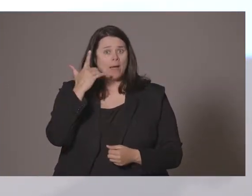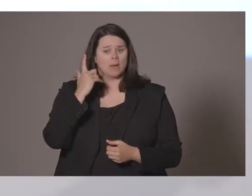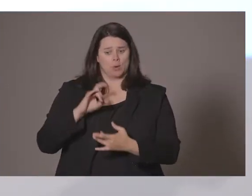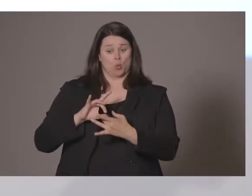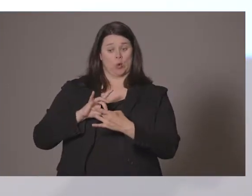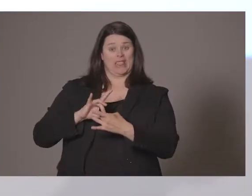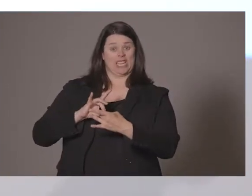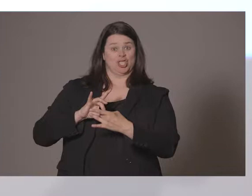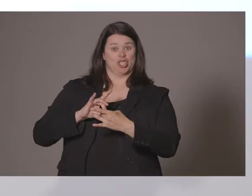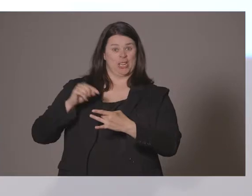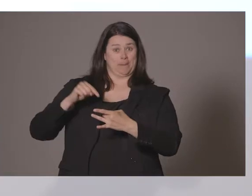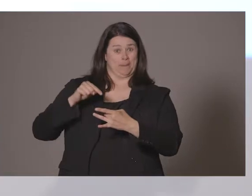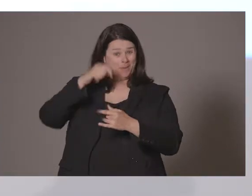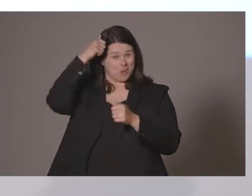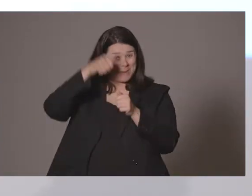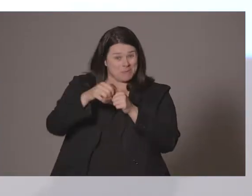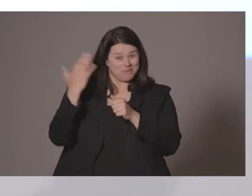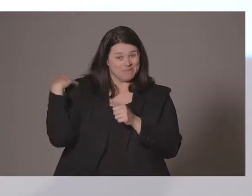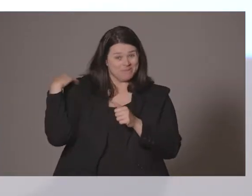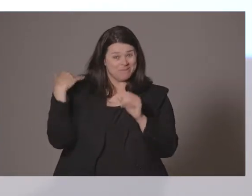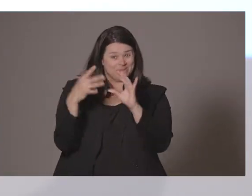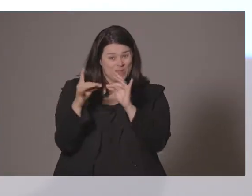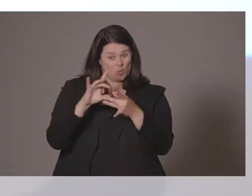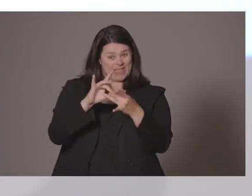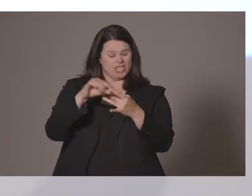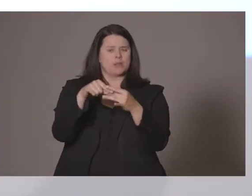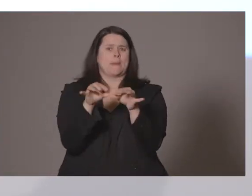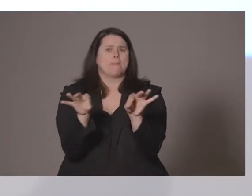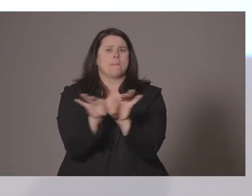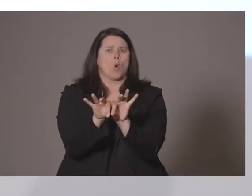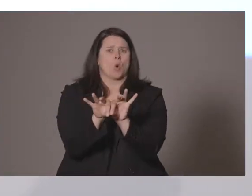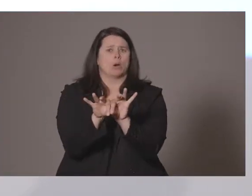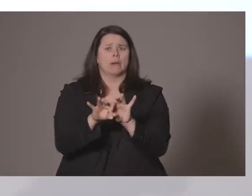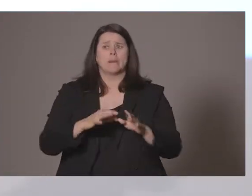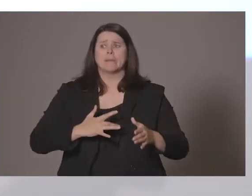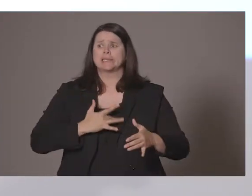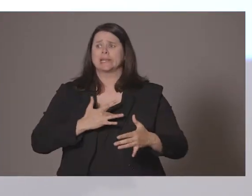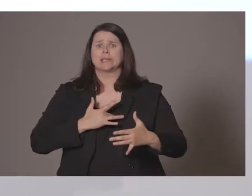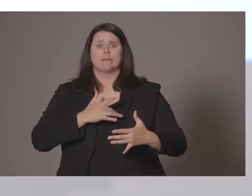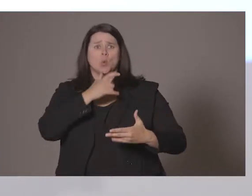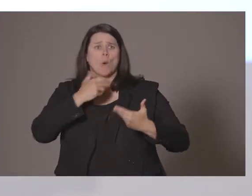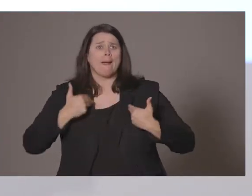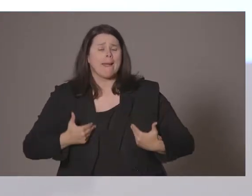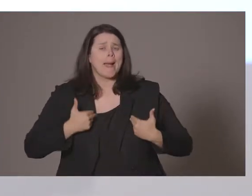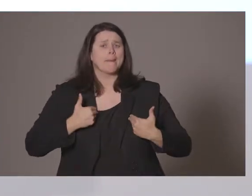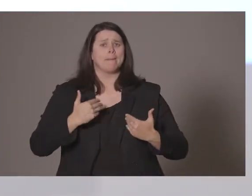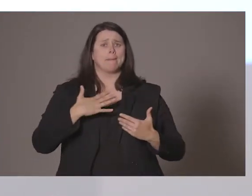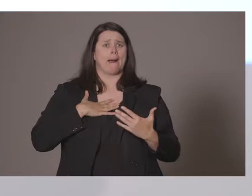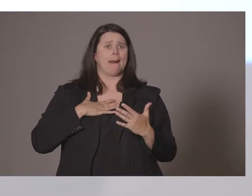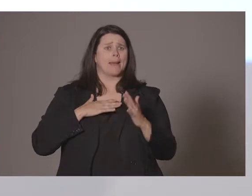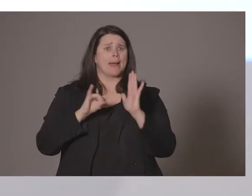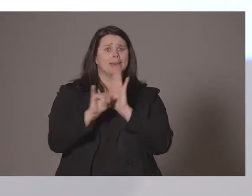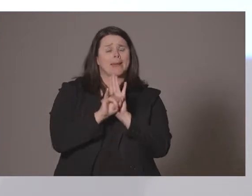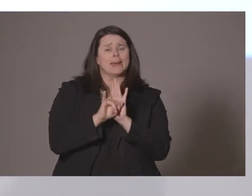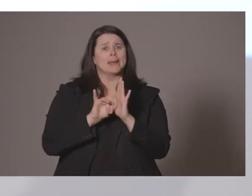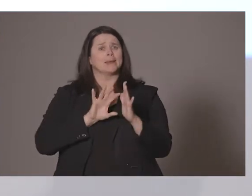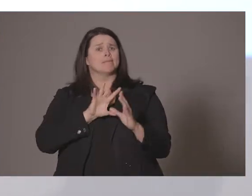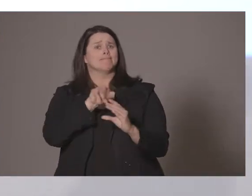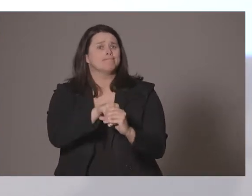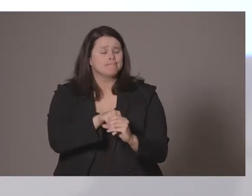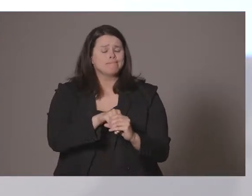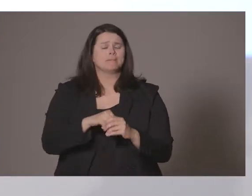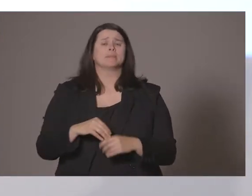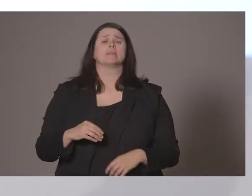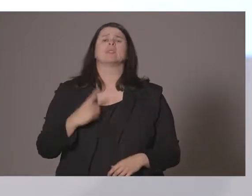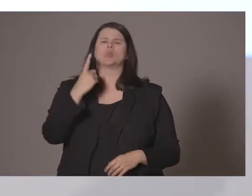being critical for our sense of belonging and sense of self in a community. So the Jewish theologian